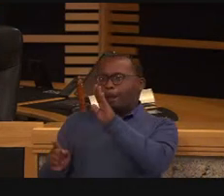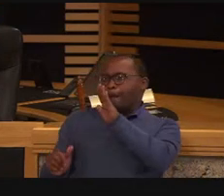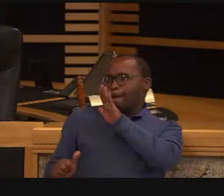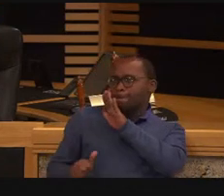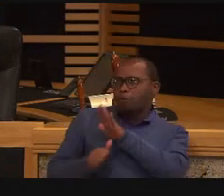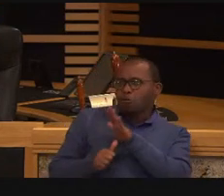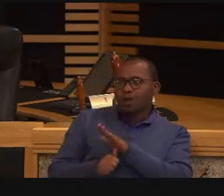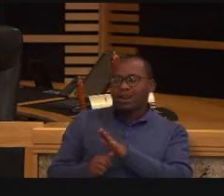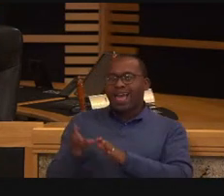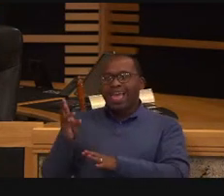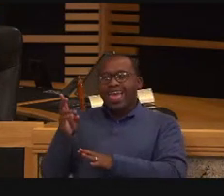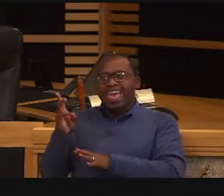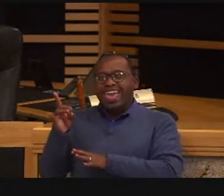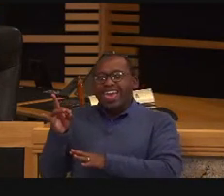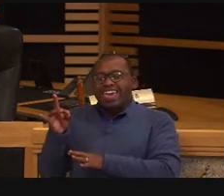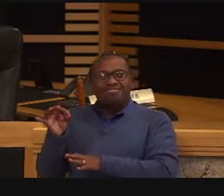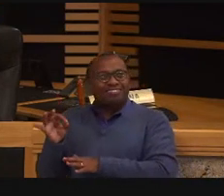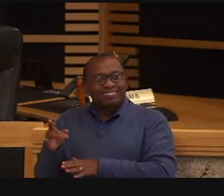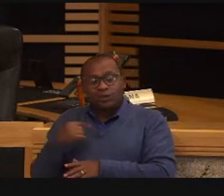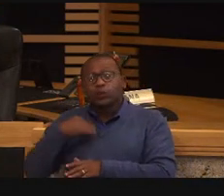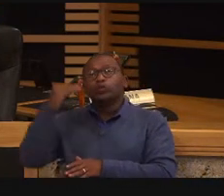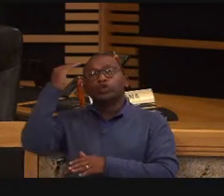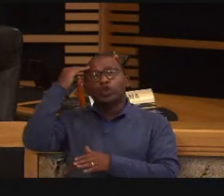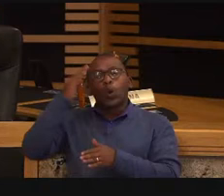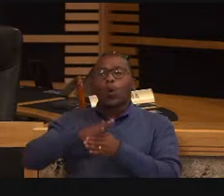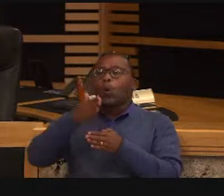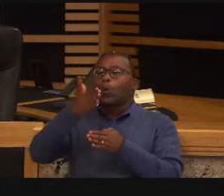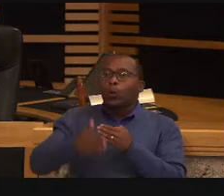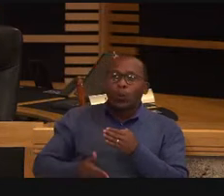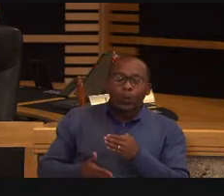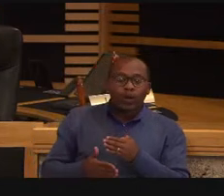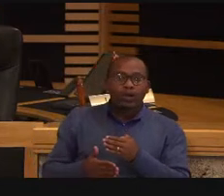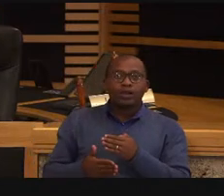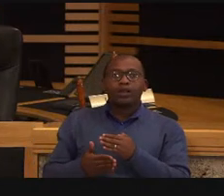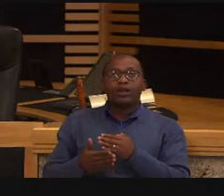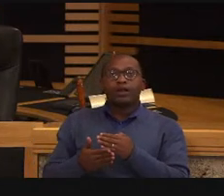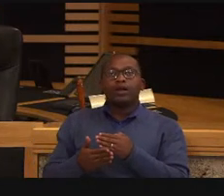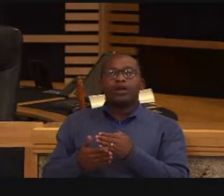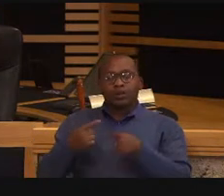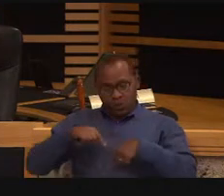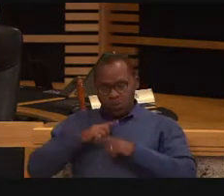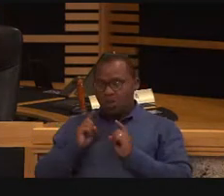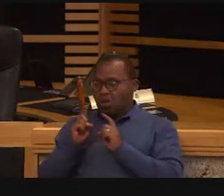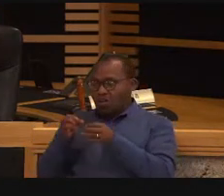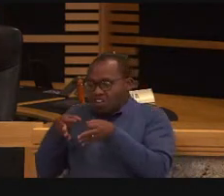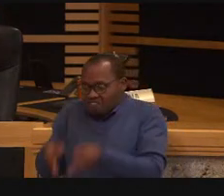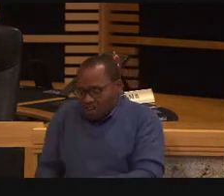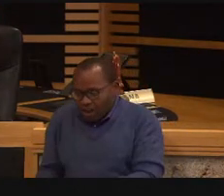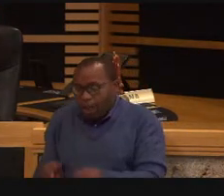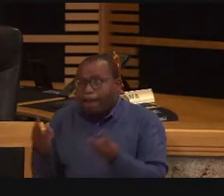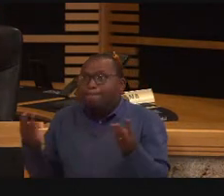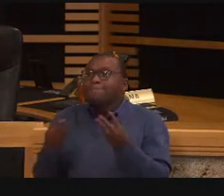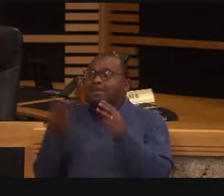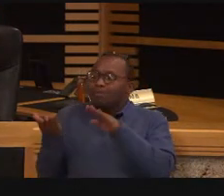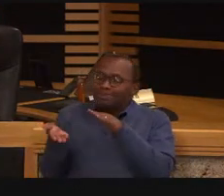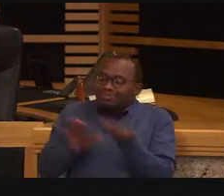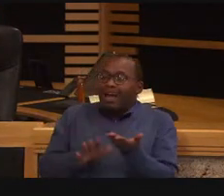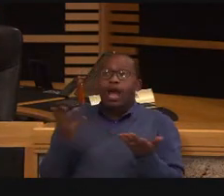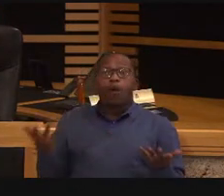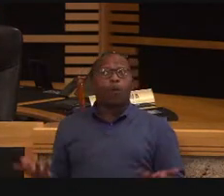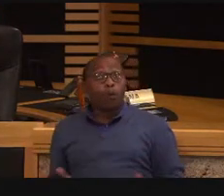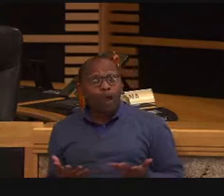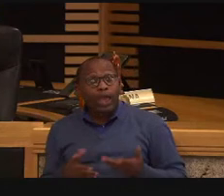day, every weekend kusingcwaba abantu ababuliwe eKapa. Bungajikeleza kwezilali,